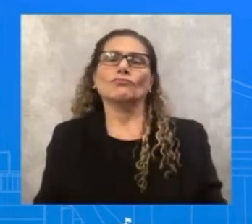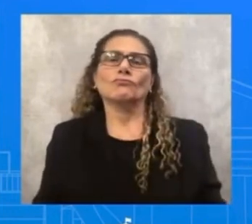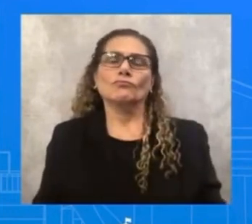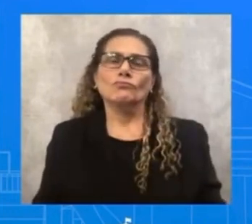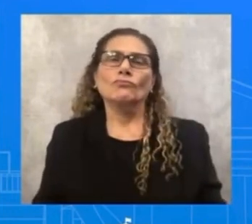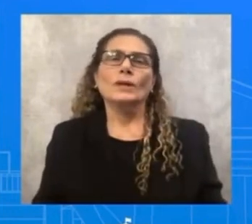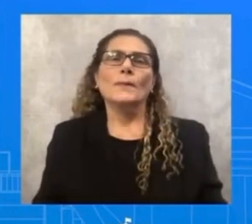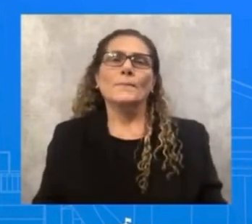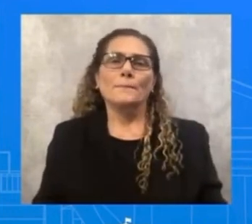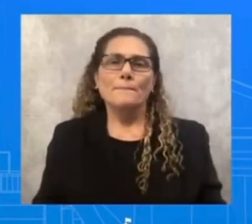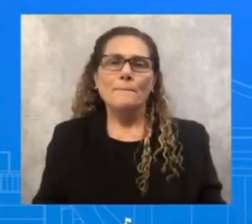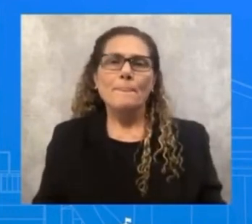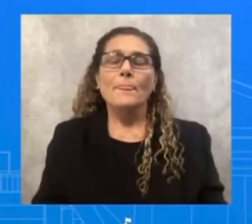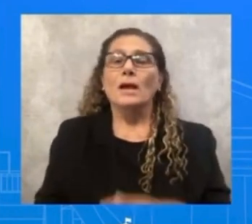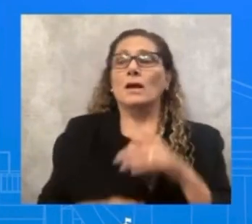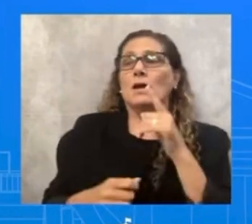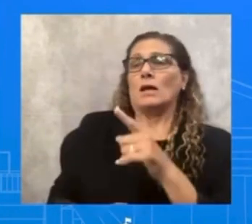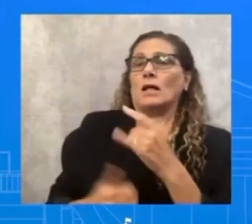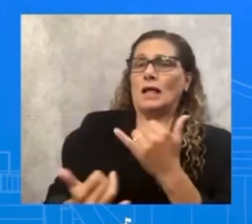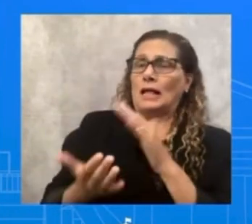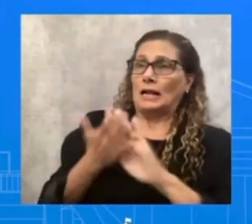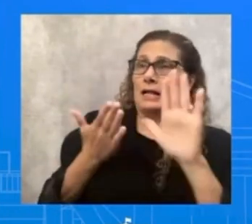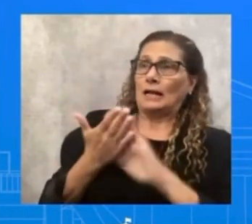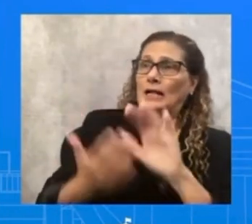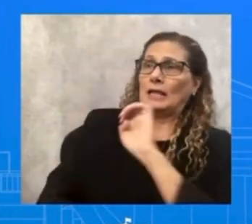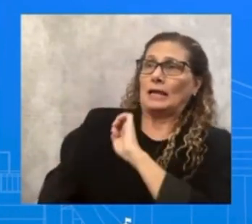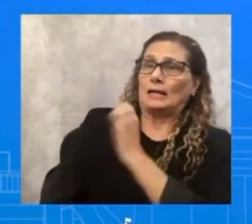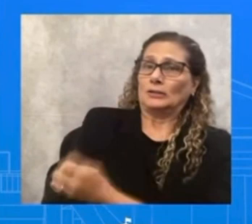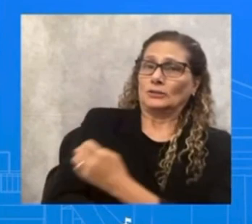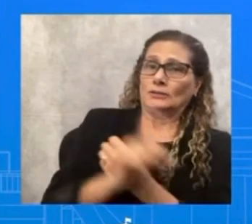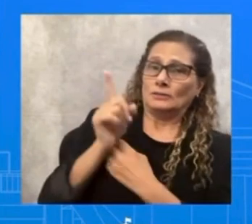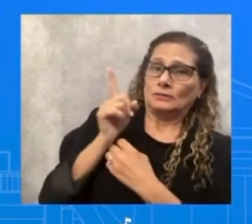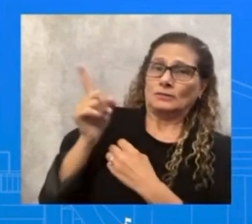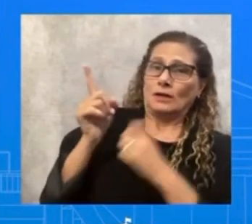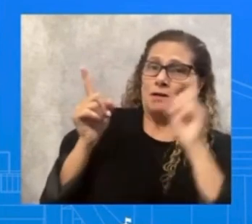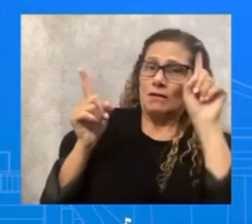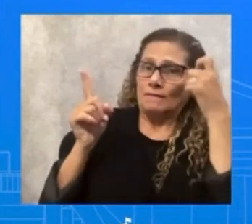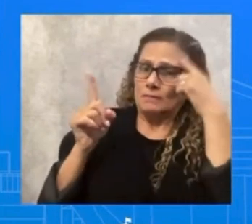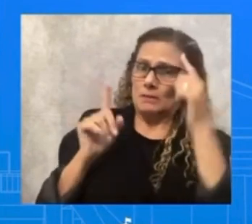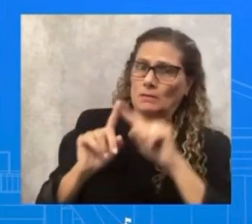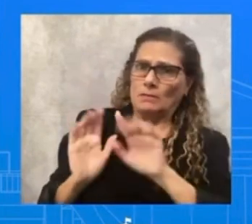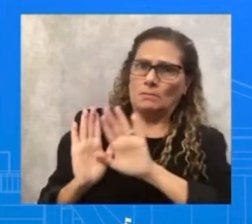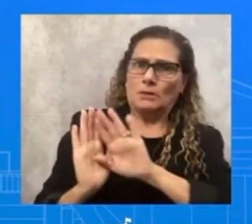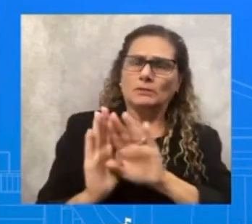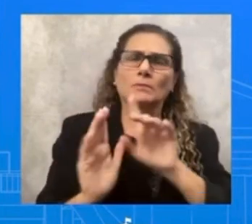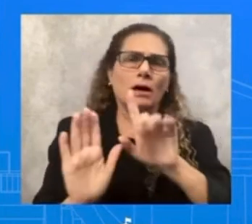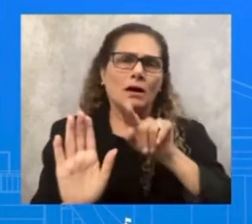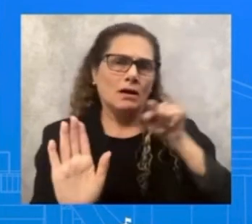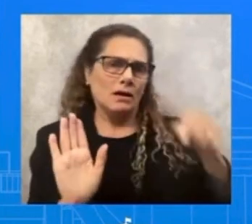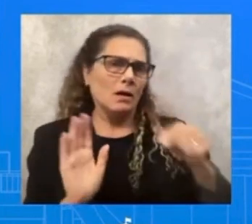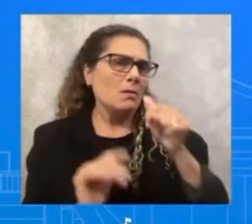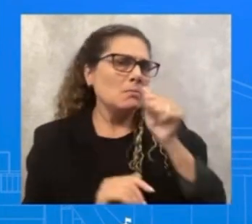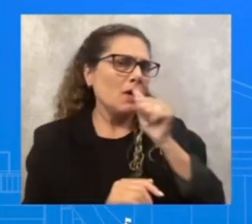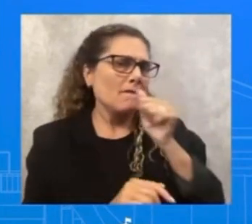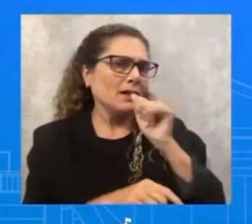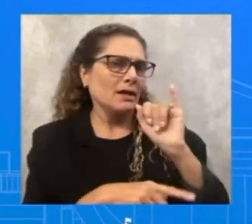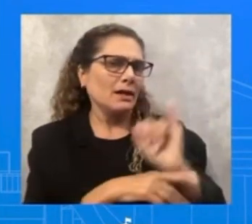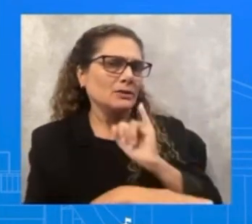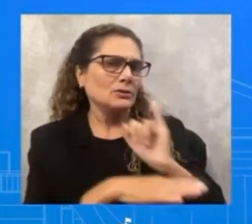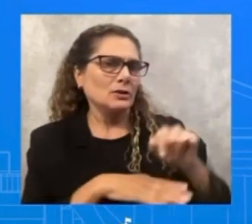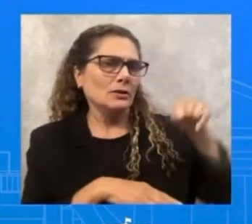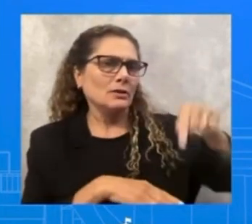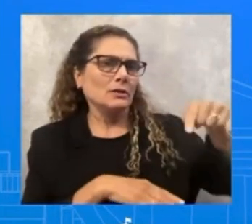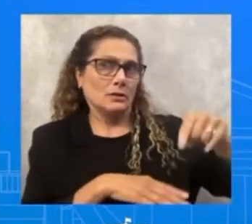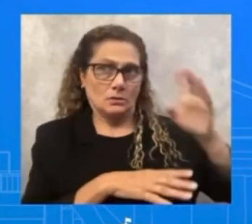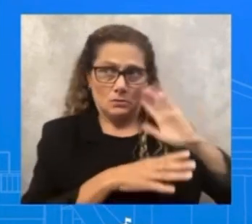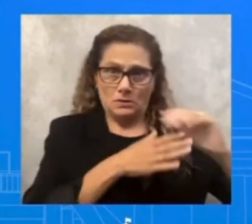government enabled, but it's private sector led. We're seeing investment across the country. You've reported a lot on the fact that it's in red